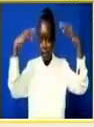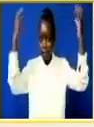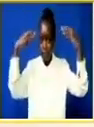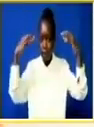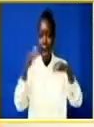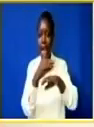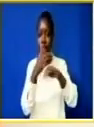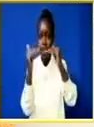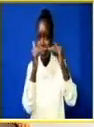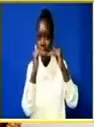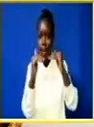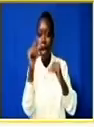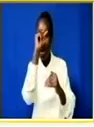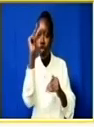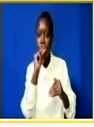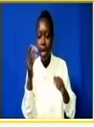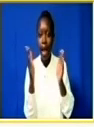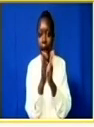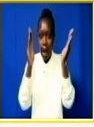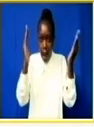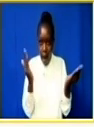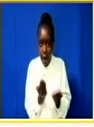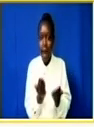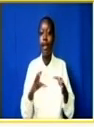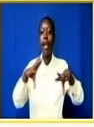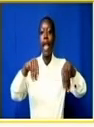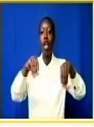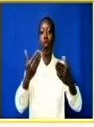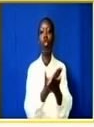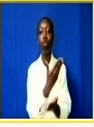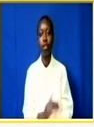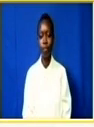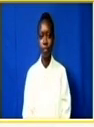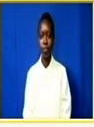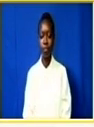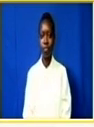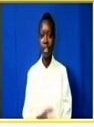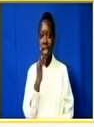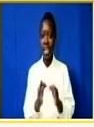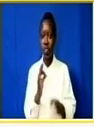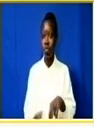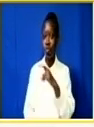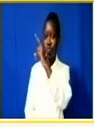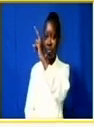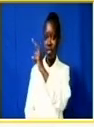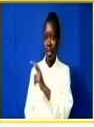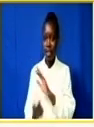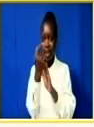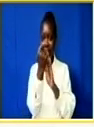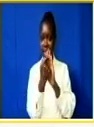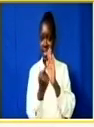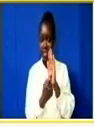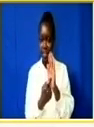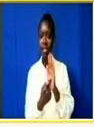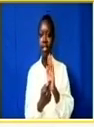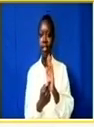Sheet erosion. Real erosion. Gully erosion. Good. If you look at the way they have followed each other, it seems